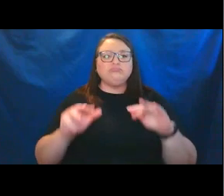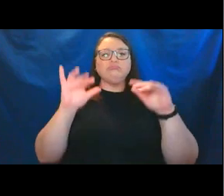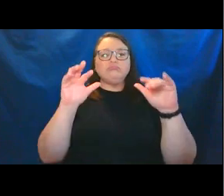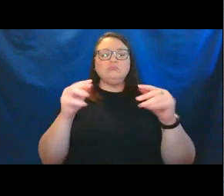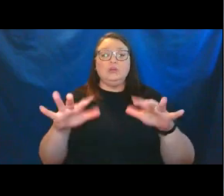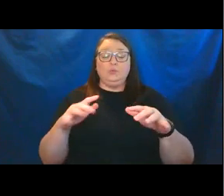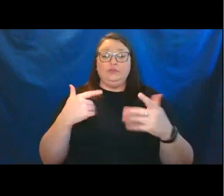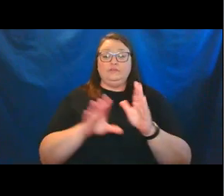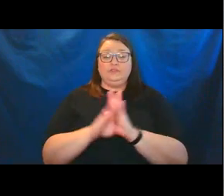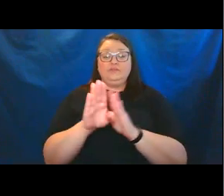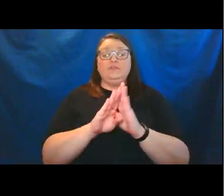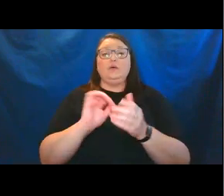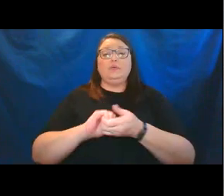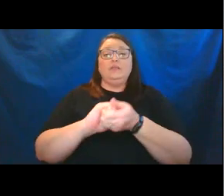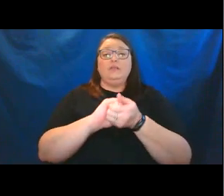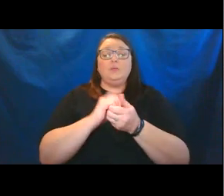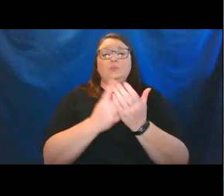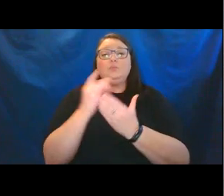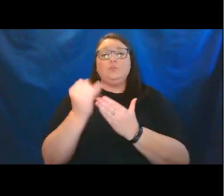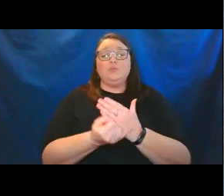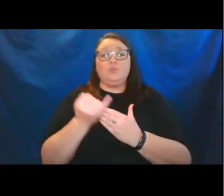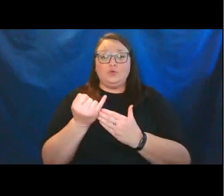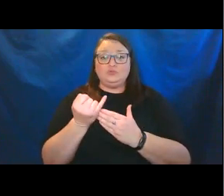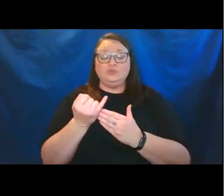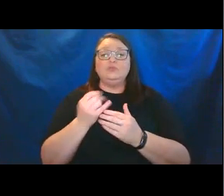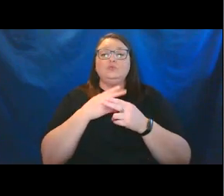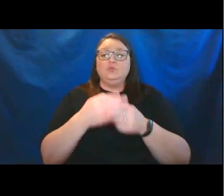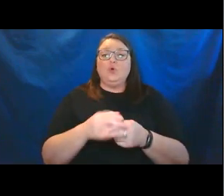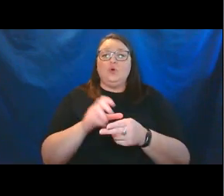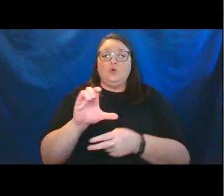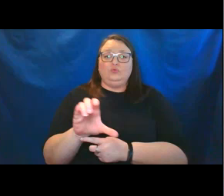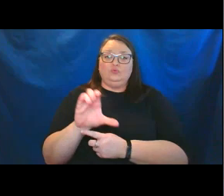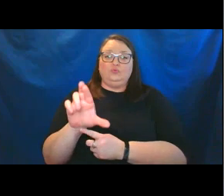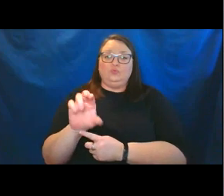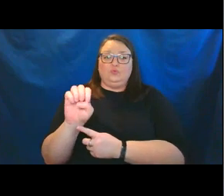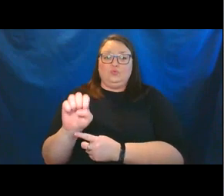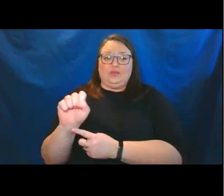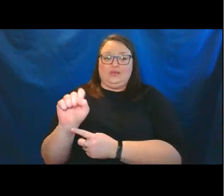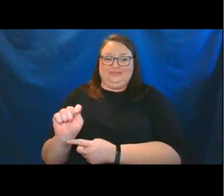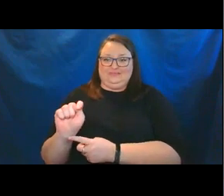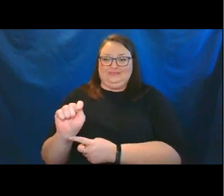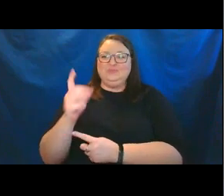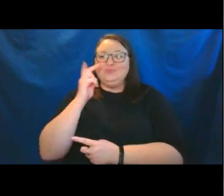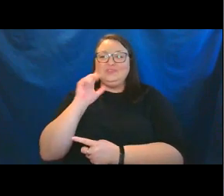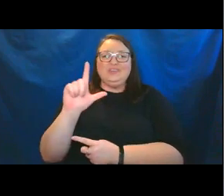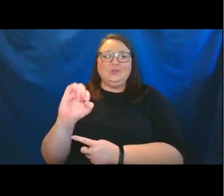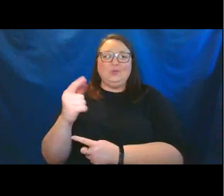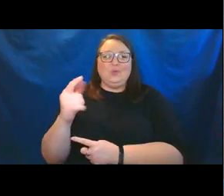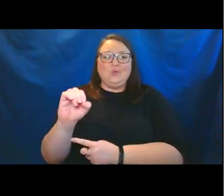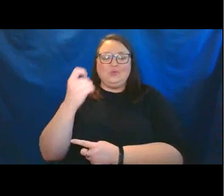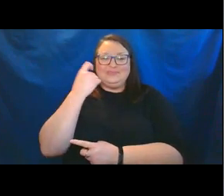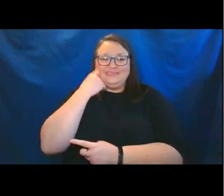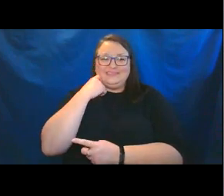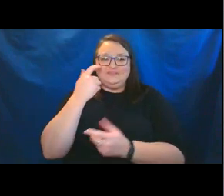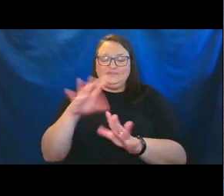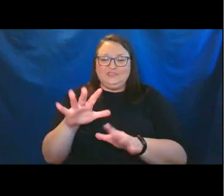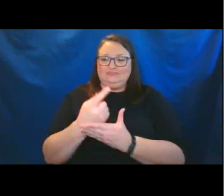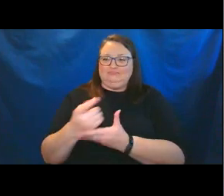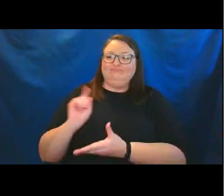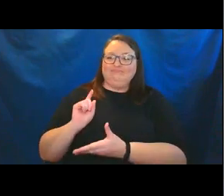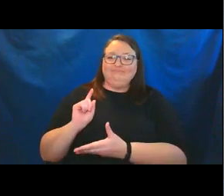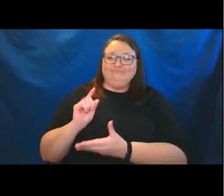a collaborative project that is known as CREST. You'll see this logo. We just got this finished last week.